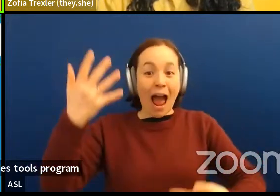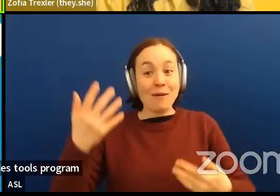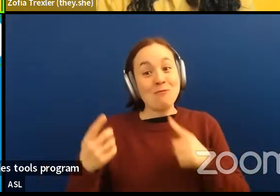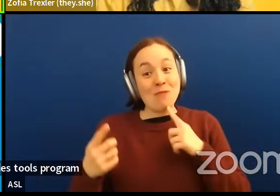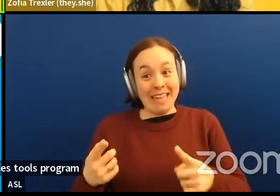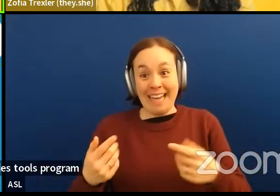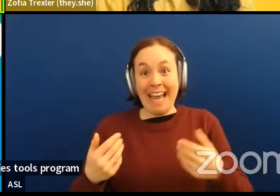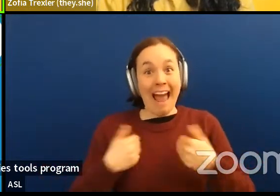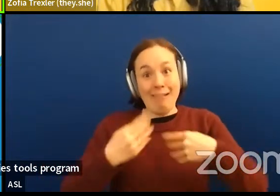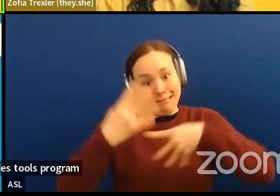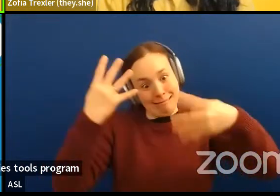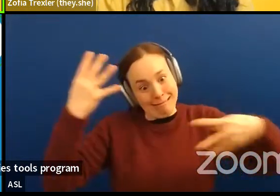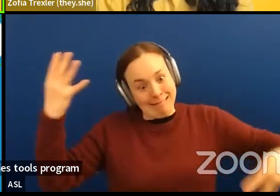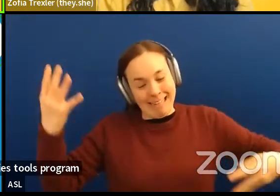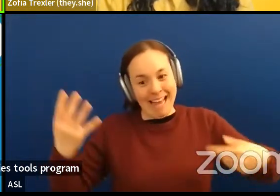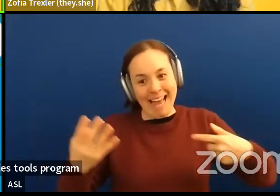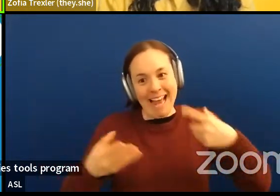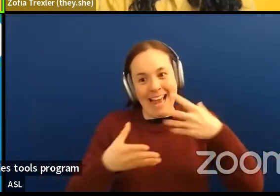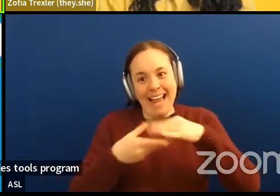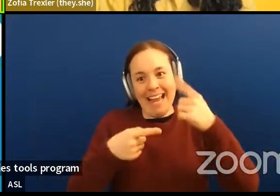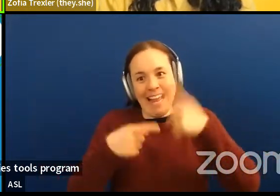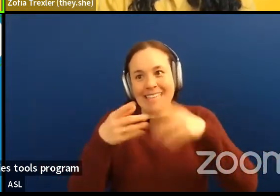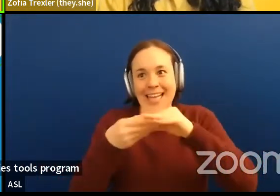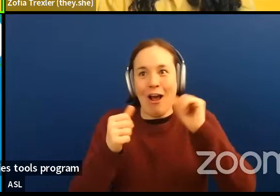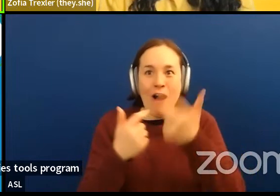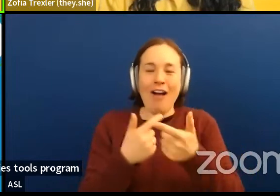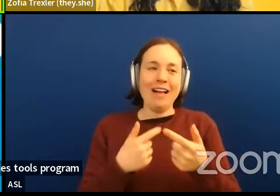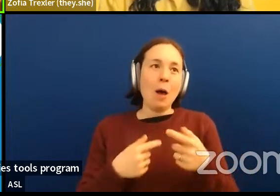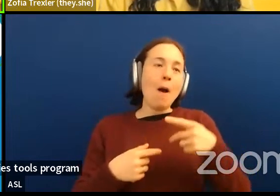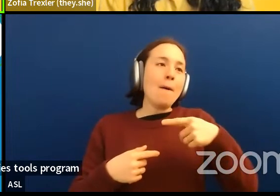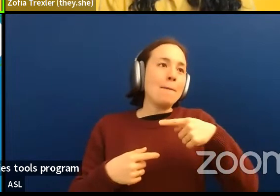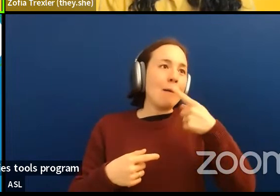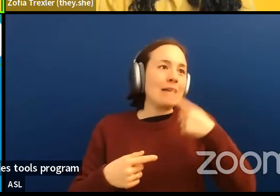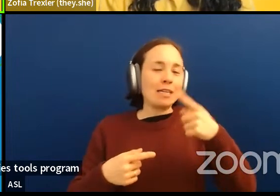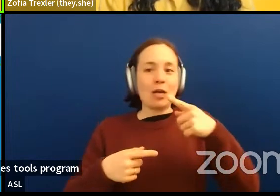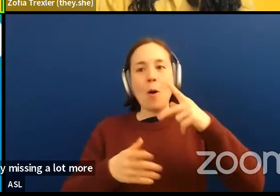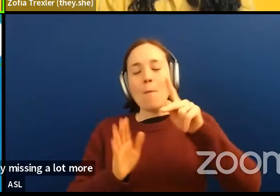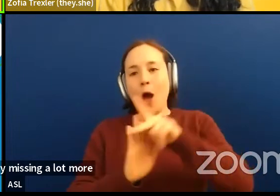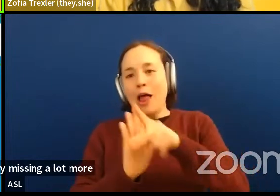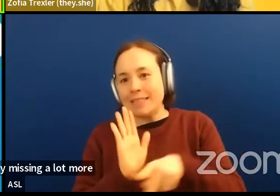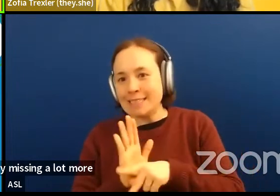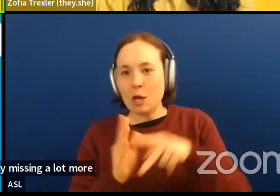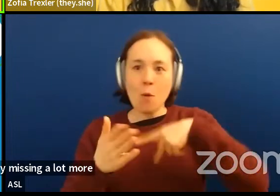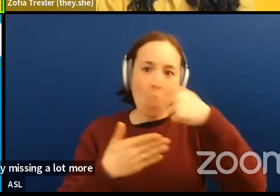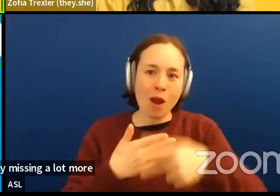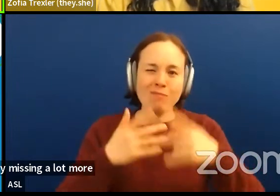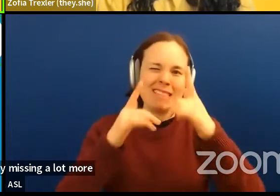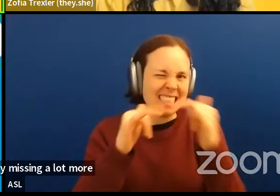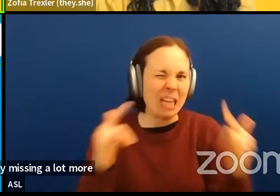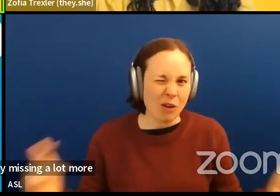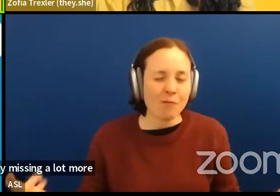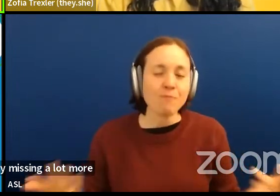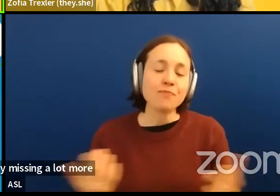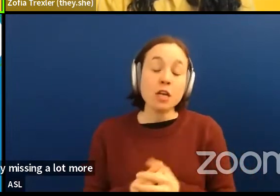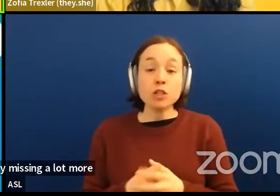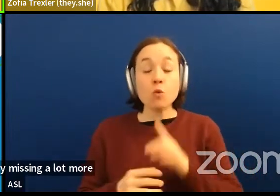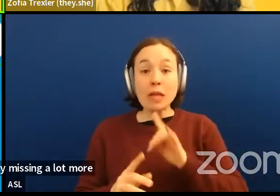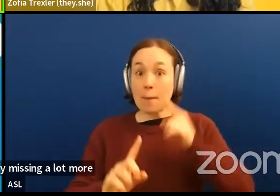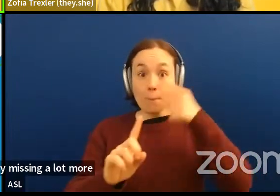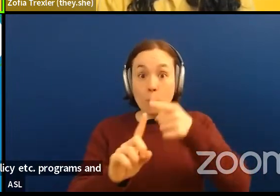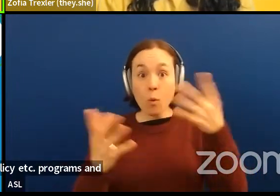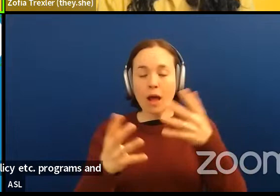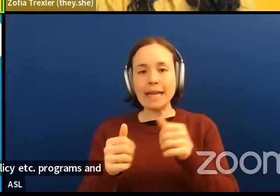more programs, public policy, etc. programs. And the whole goal is that within each individual